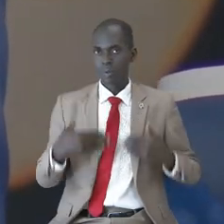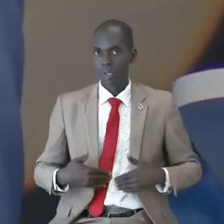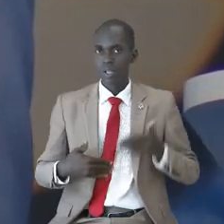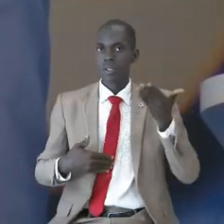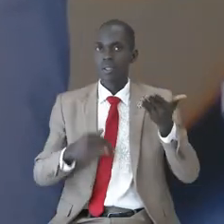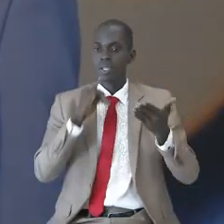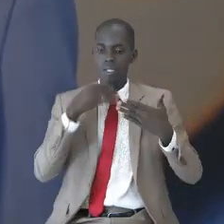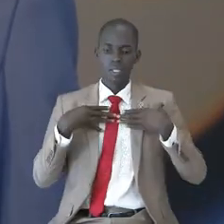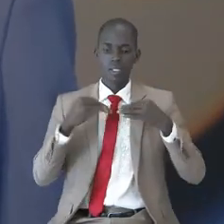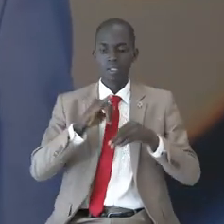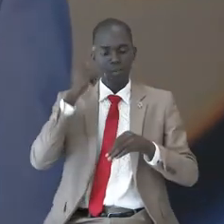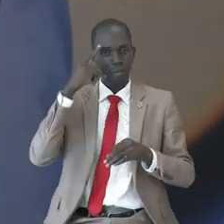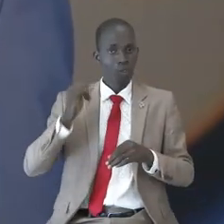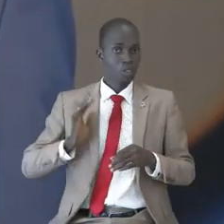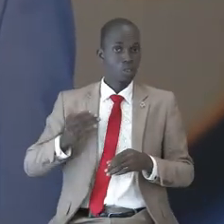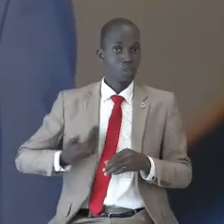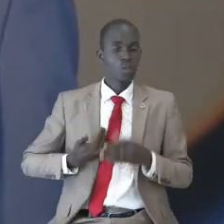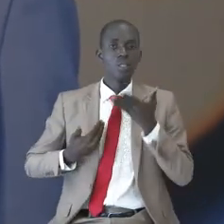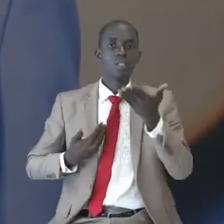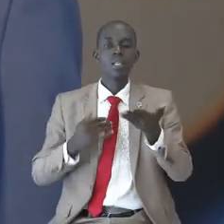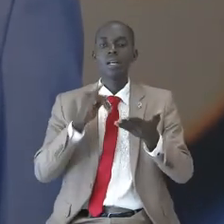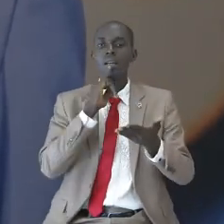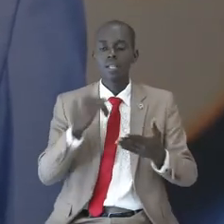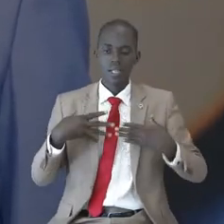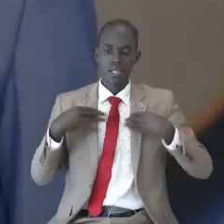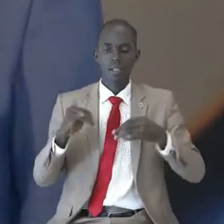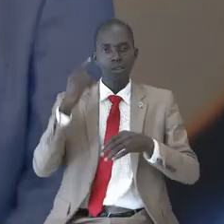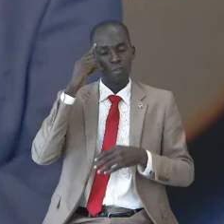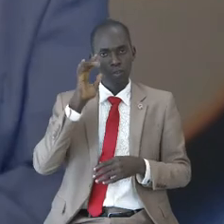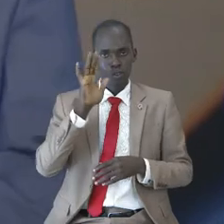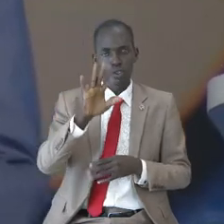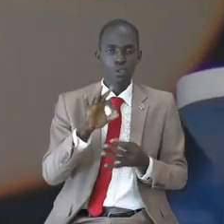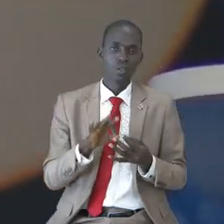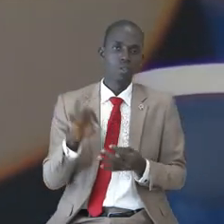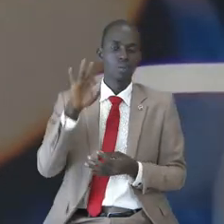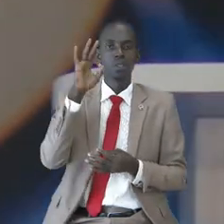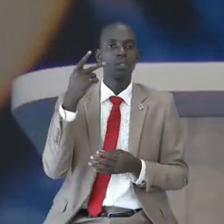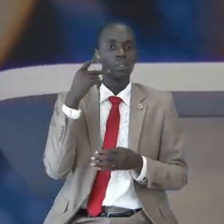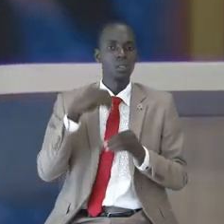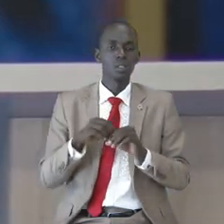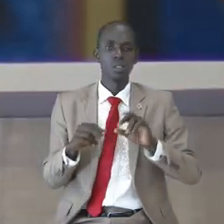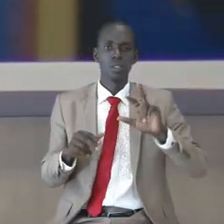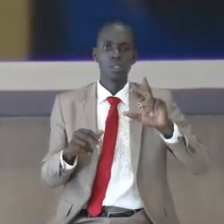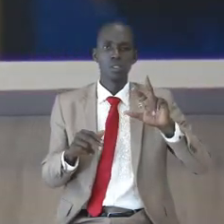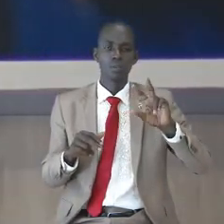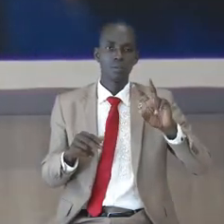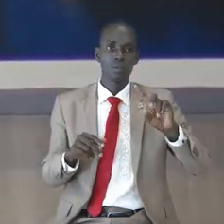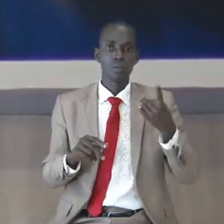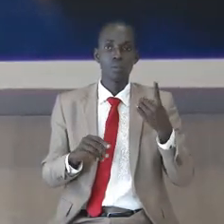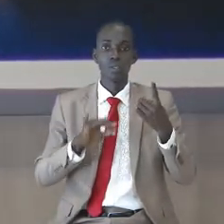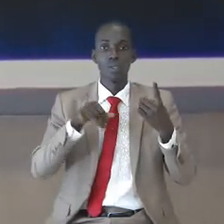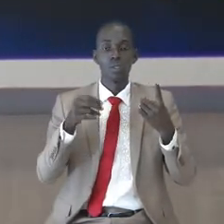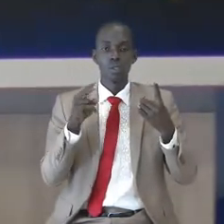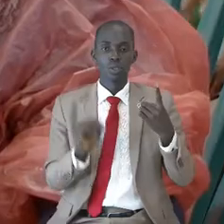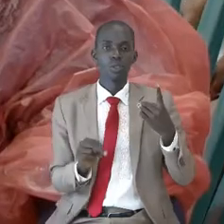the soul. There's healing for your spirit. 3 John chapter 1, verse